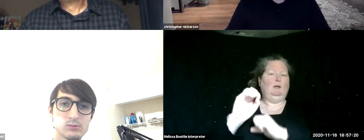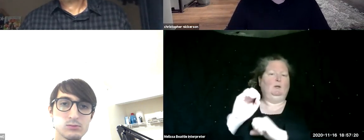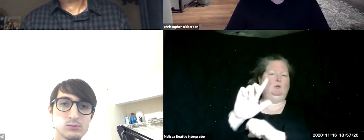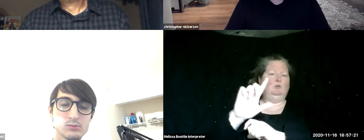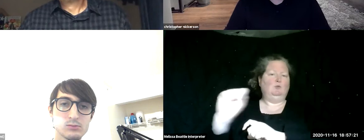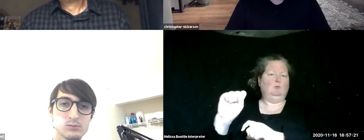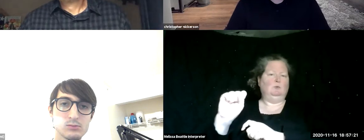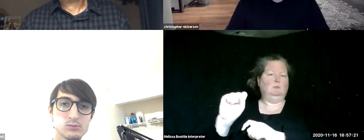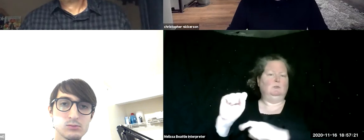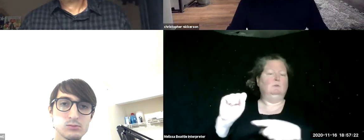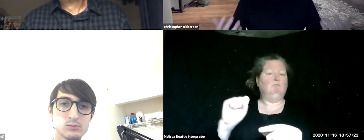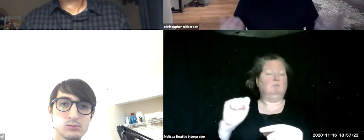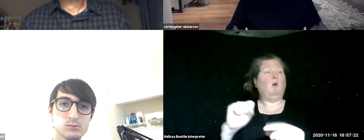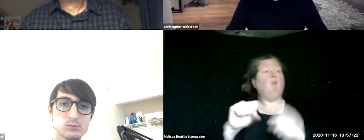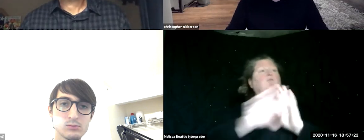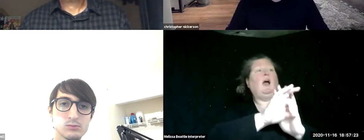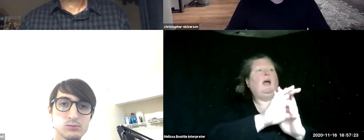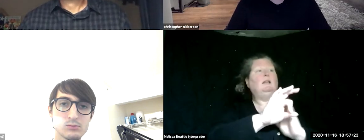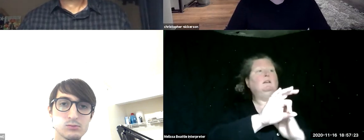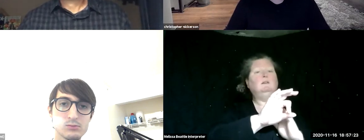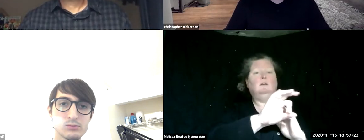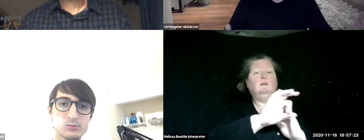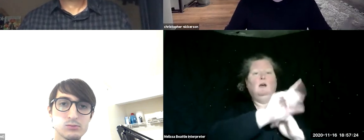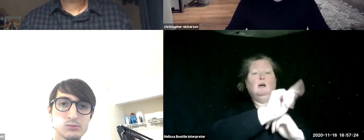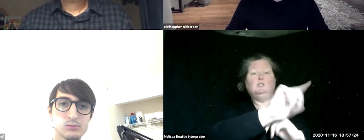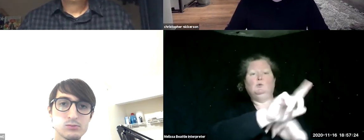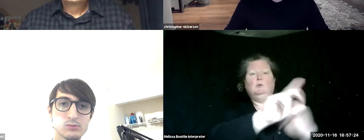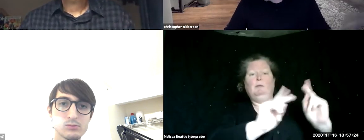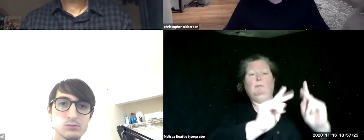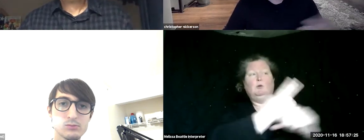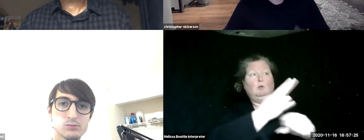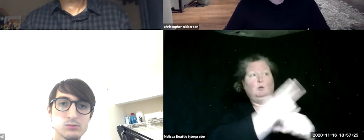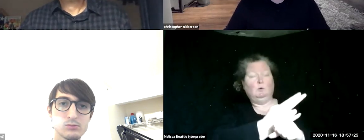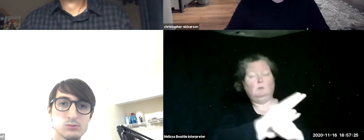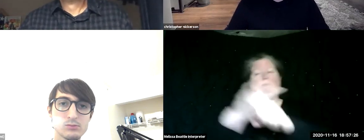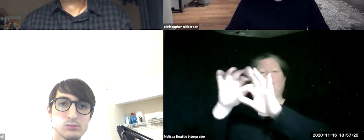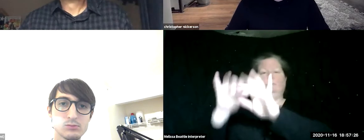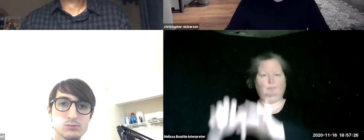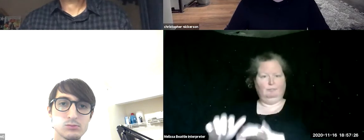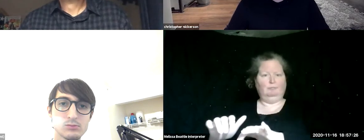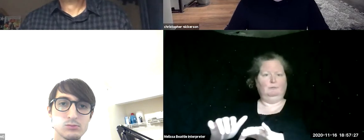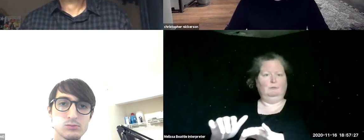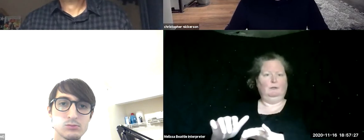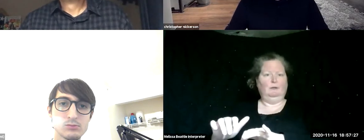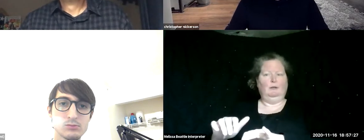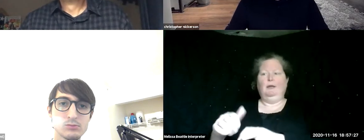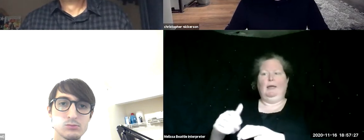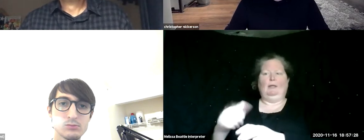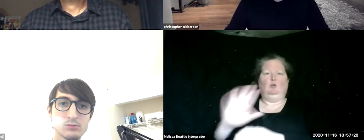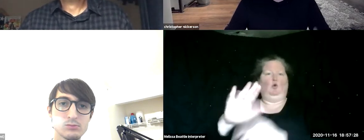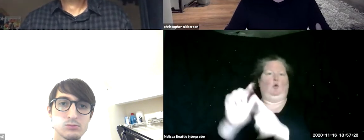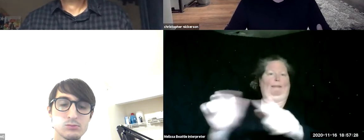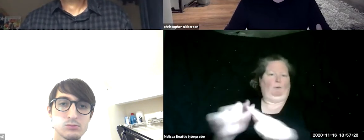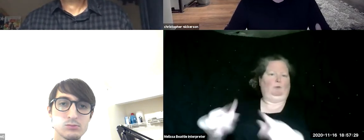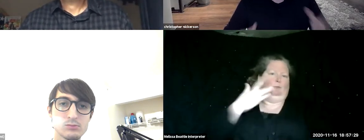write it in a language that you're comfortable with. Like, okay, I'm, you know, like people use Nmap, write Nmap and go, you know, like